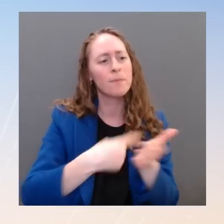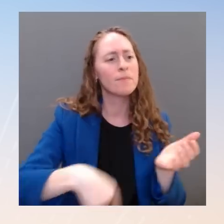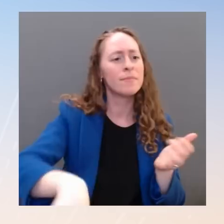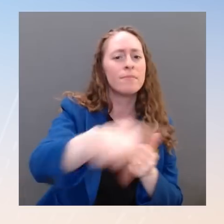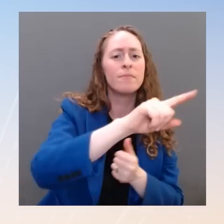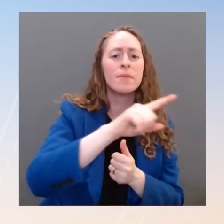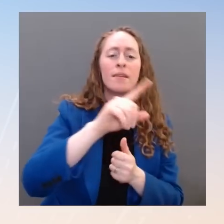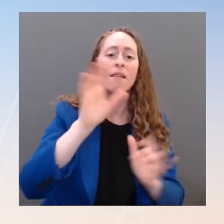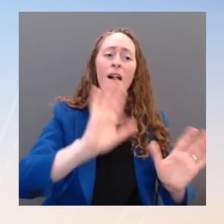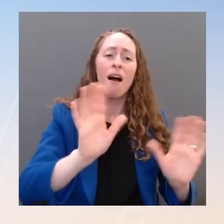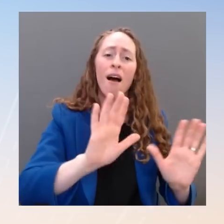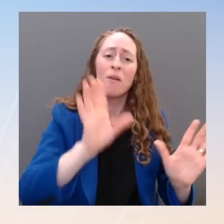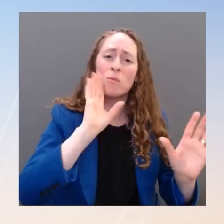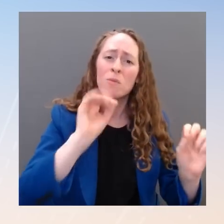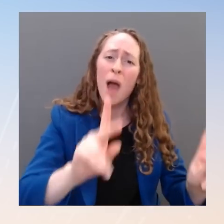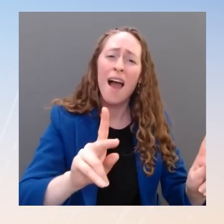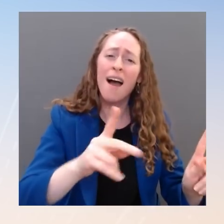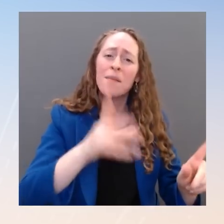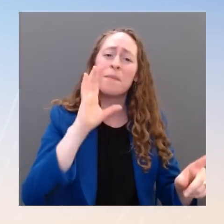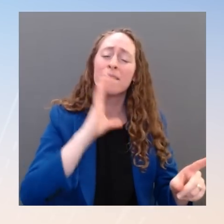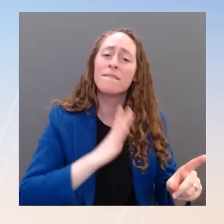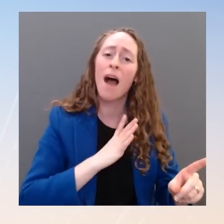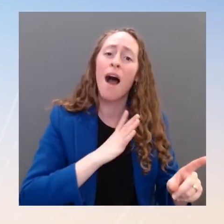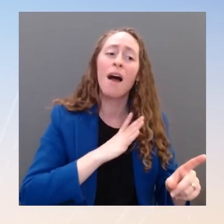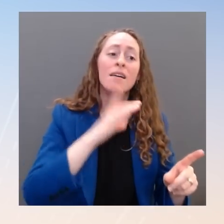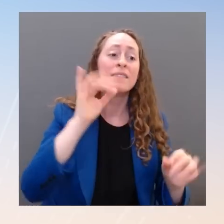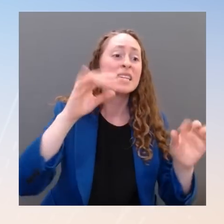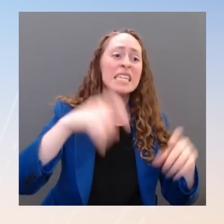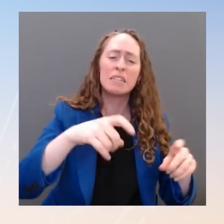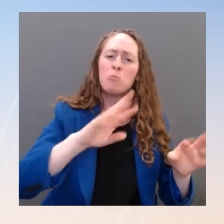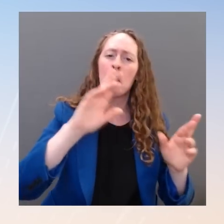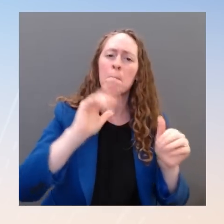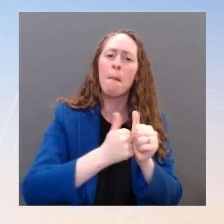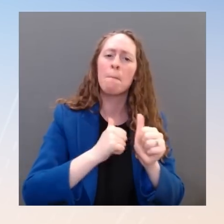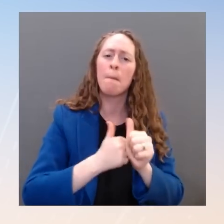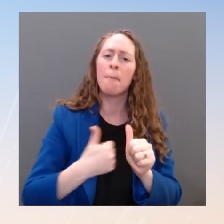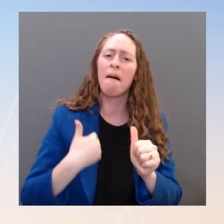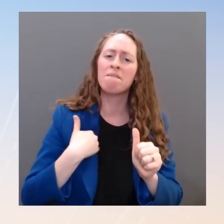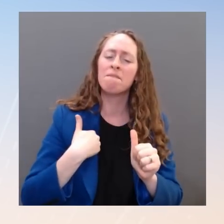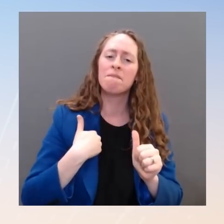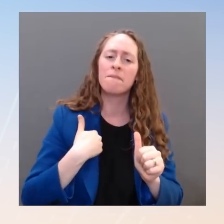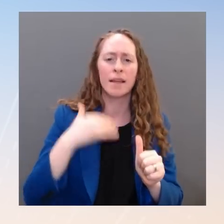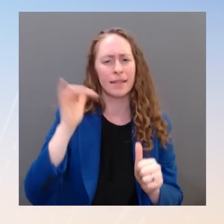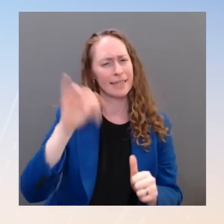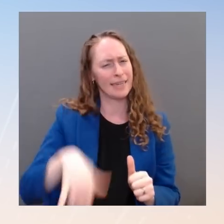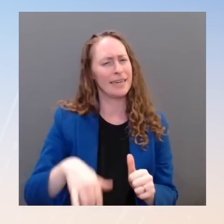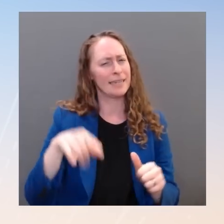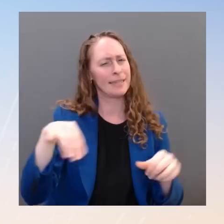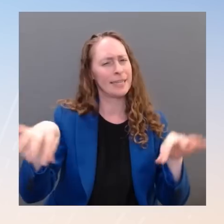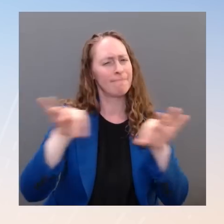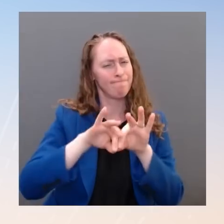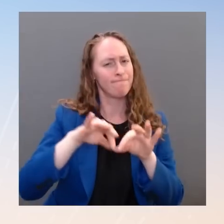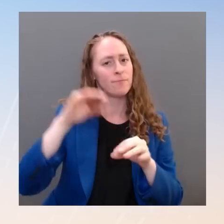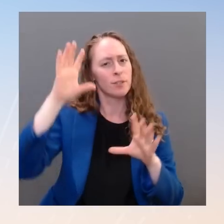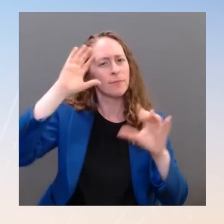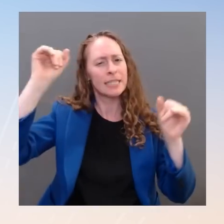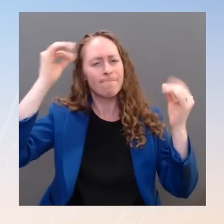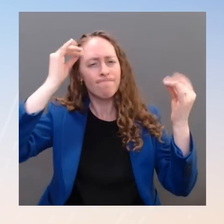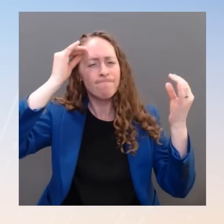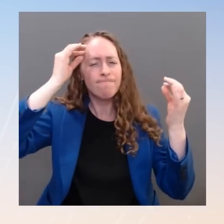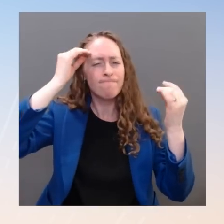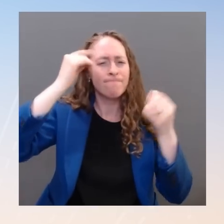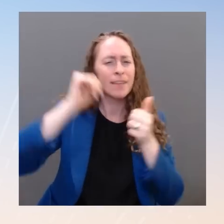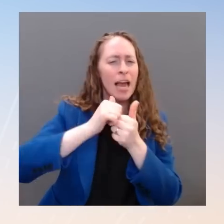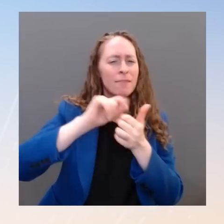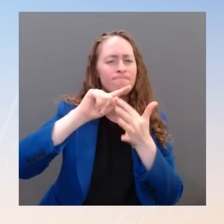the president has taken a range of steps to address and lower costs for people, considering this is one of them. Extending the pause on